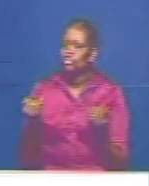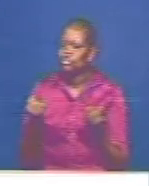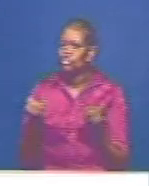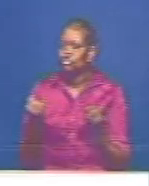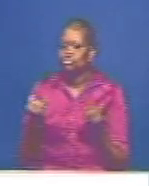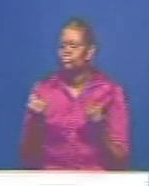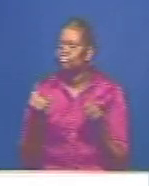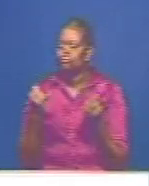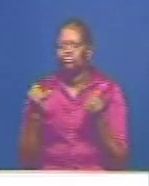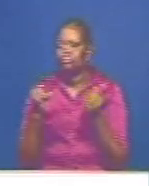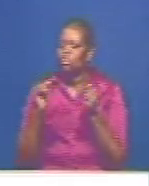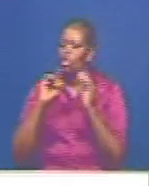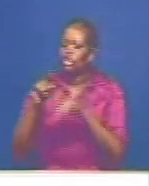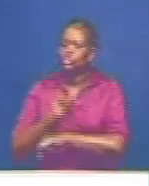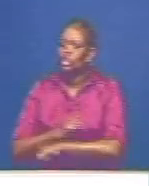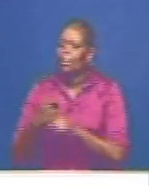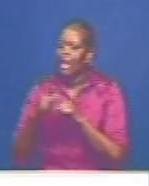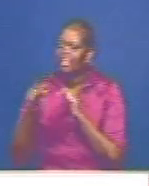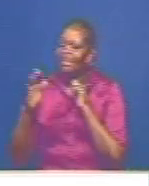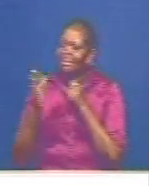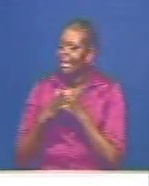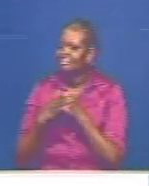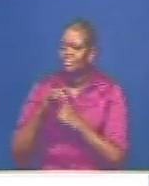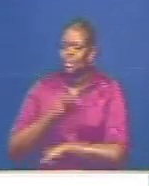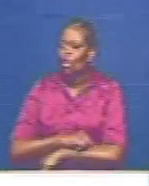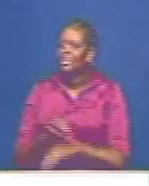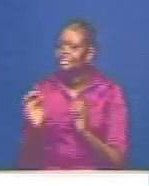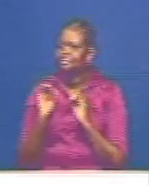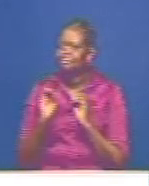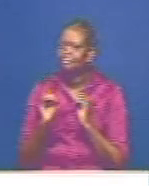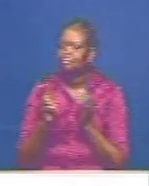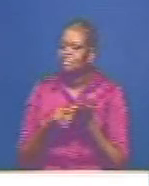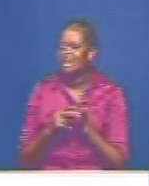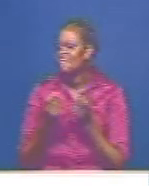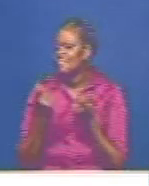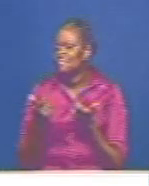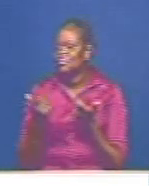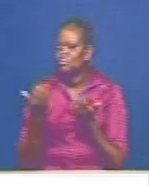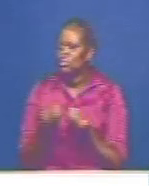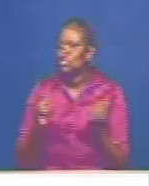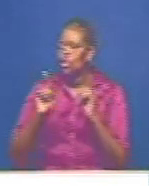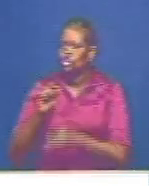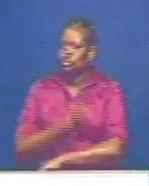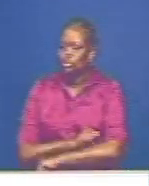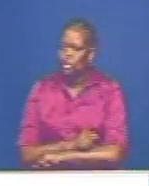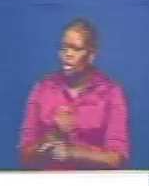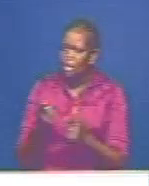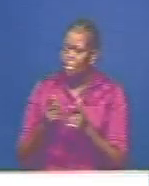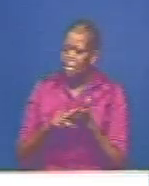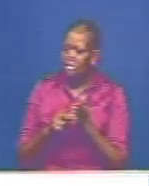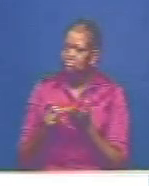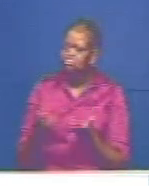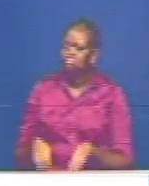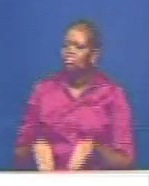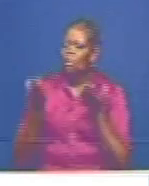may find that there's a huge discrepancy in terms of how many kids are going to school. Mm-hmm. So how we are advancing these